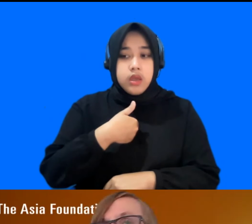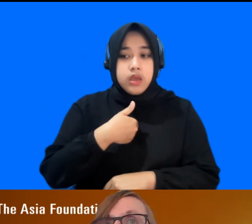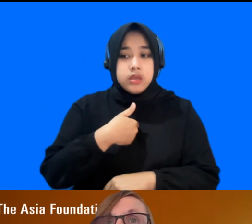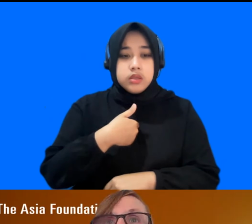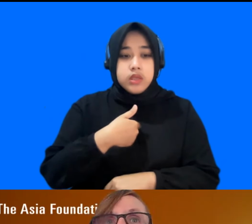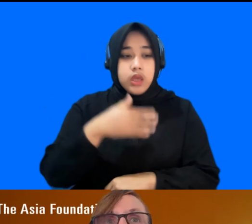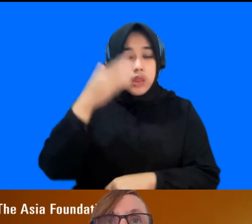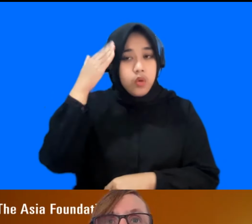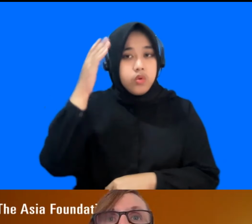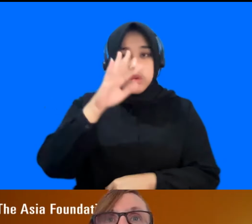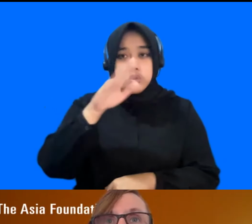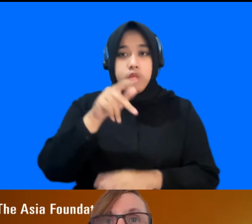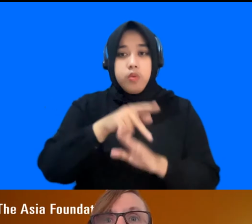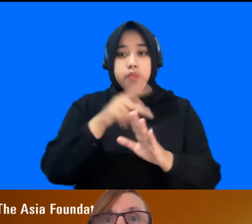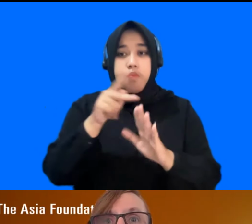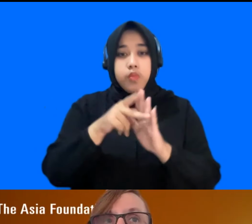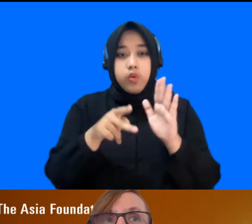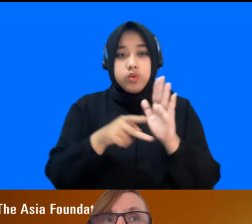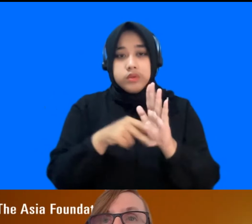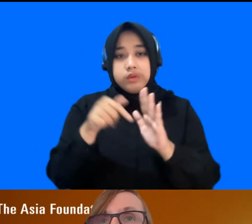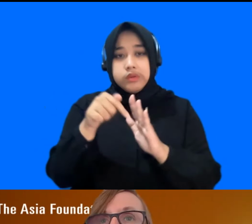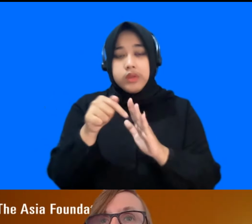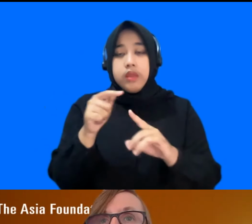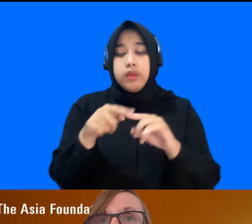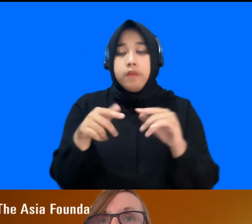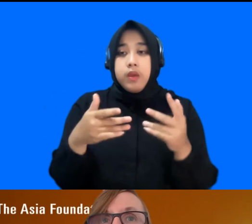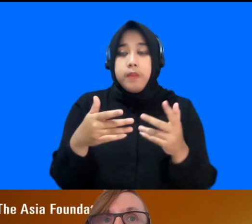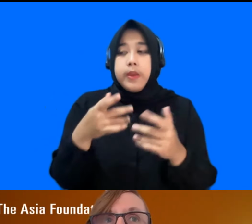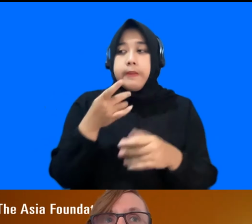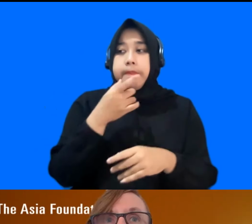geospatial field, like, we have a lot of support for